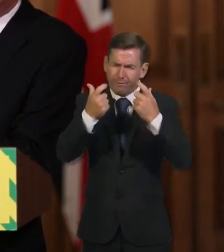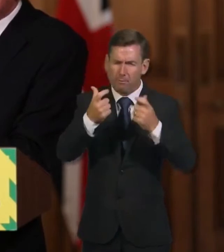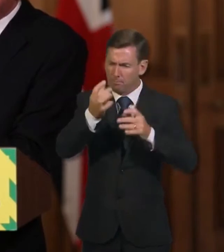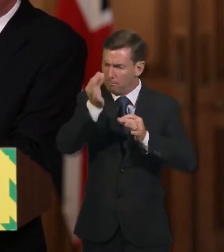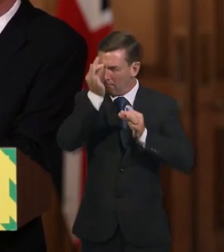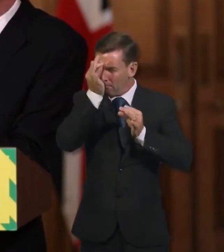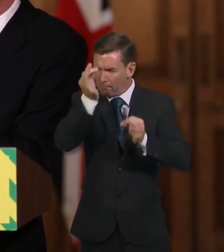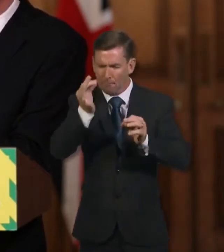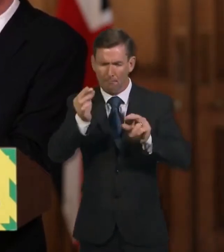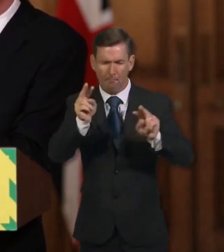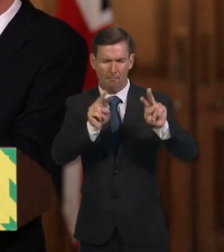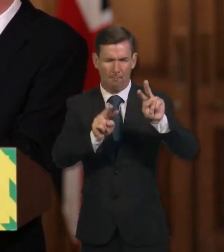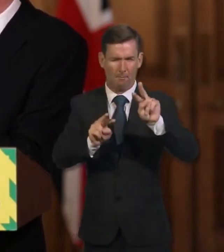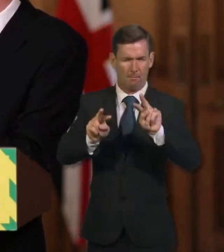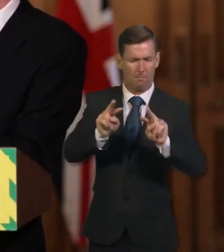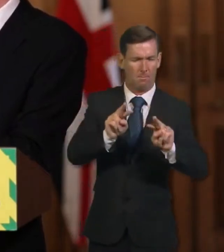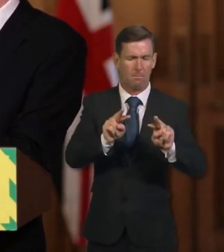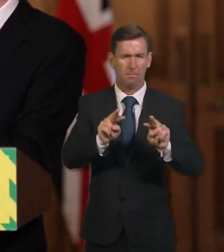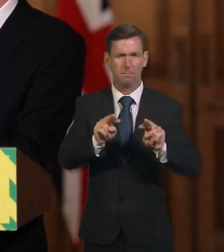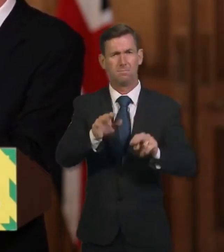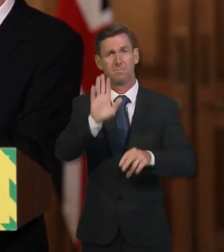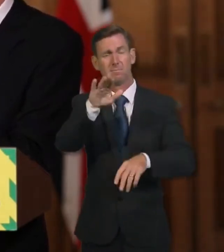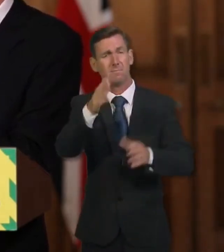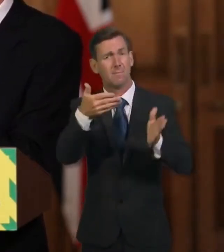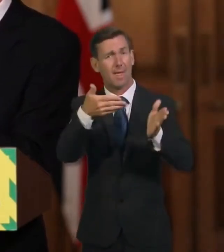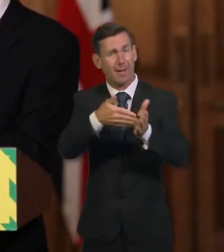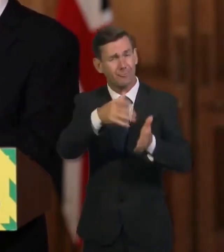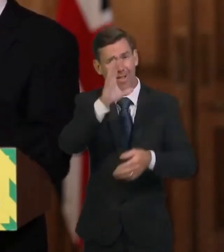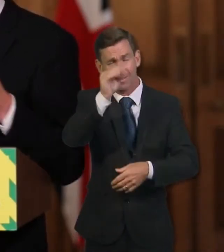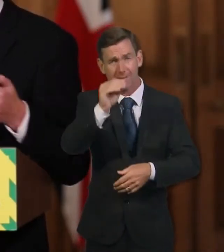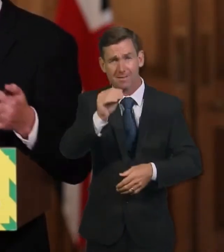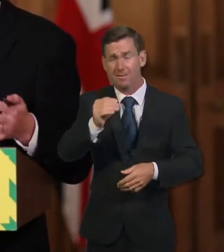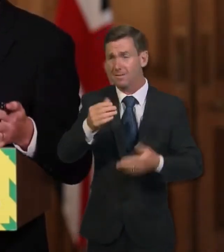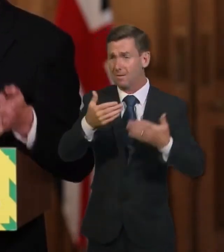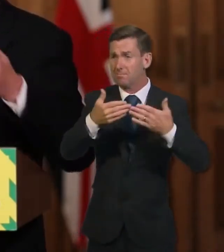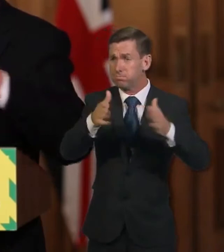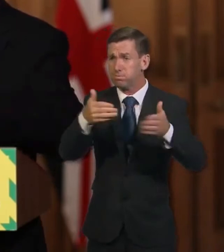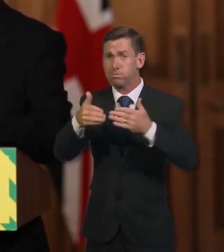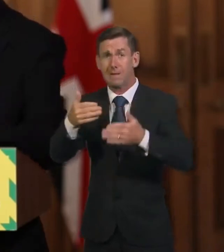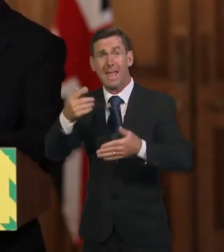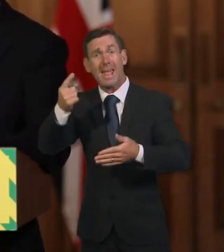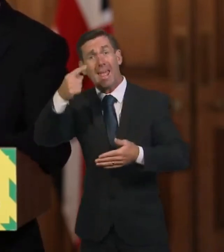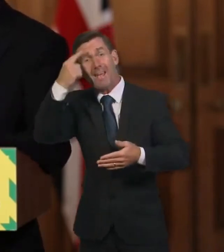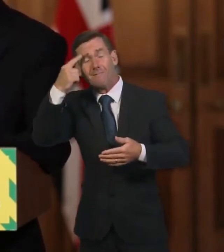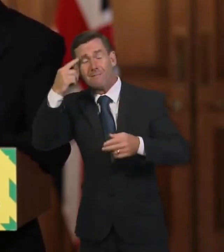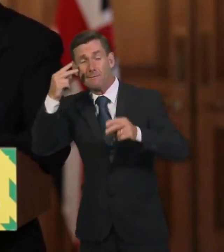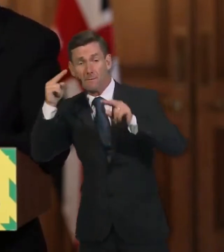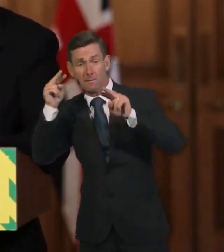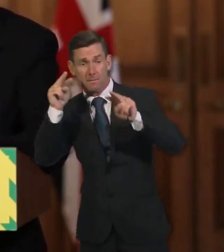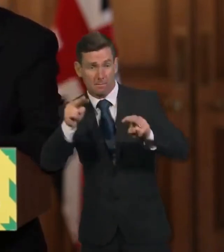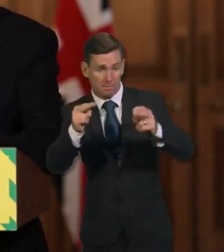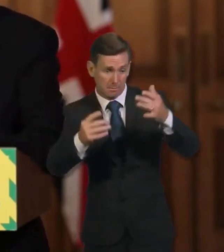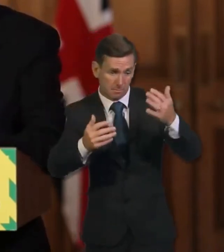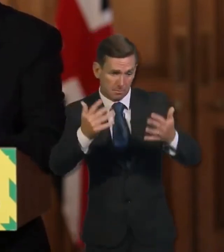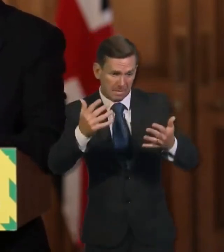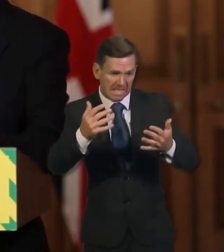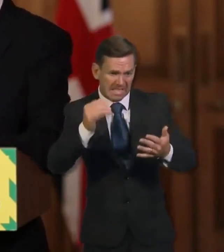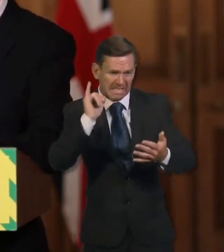this, if there is any evidence that of measures of